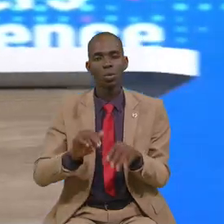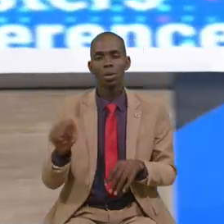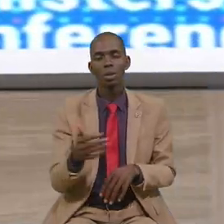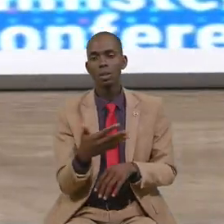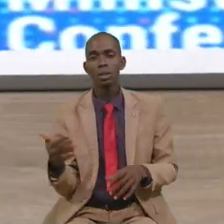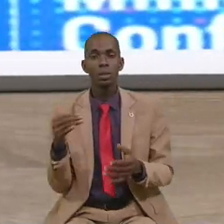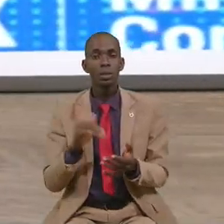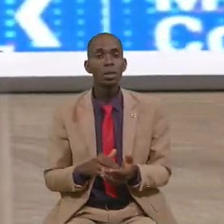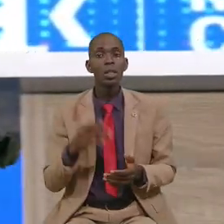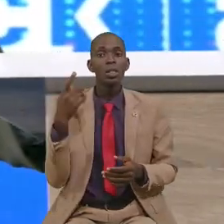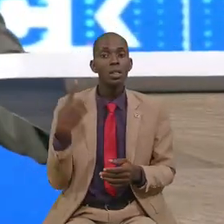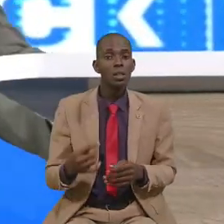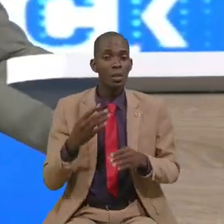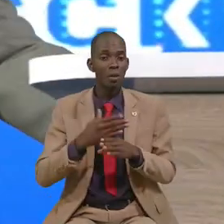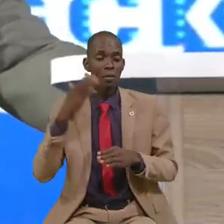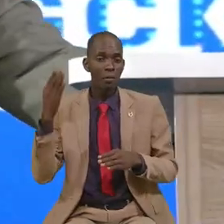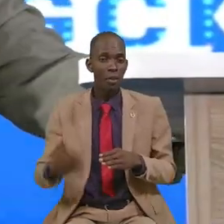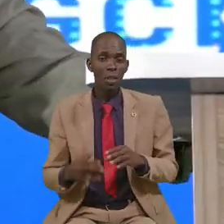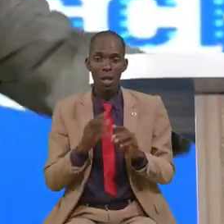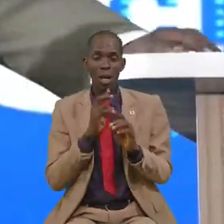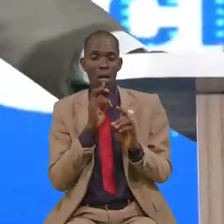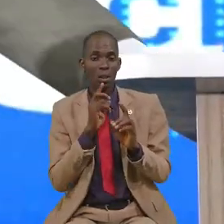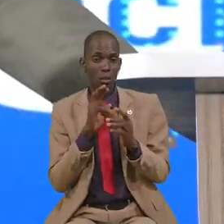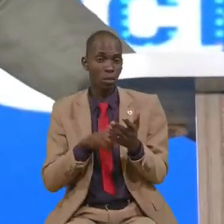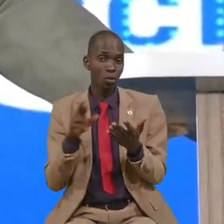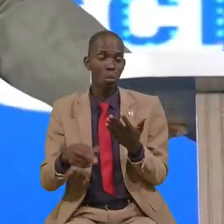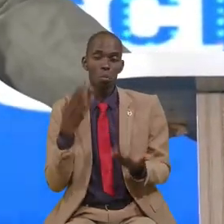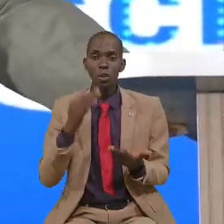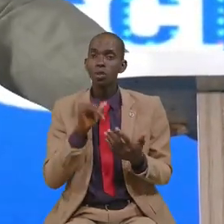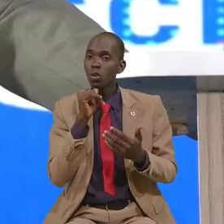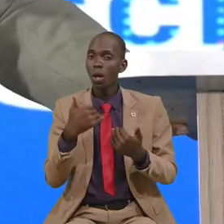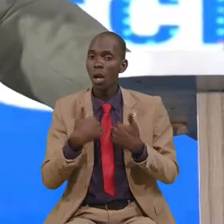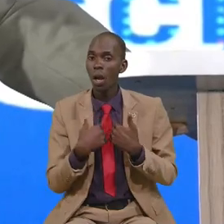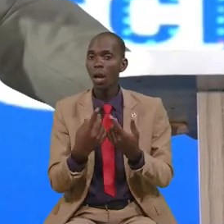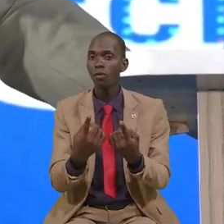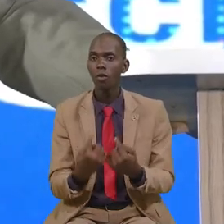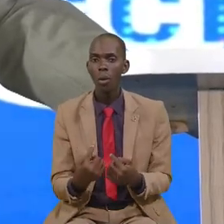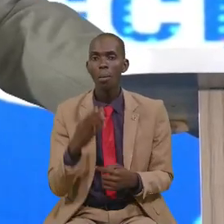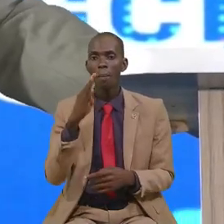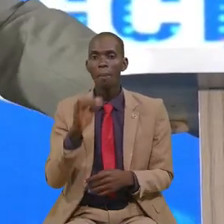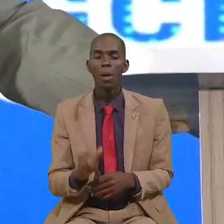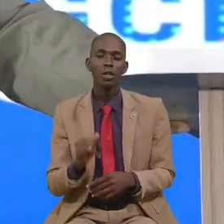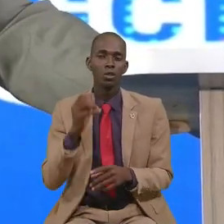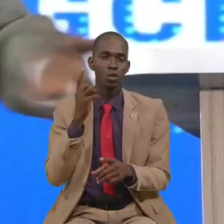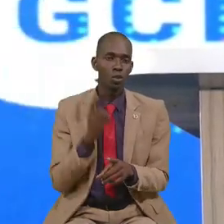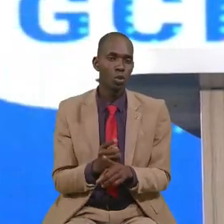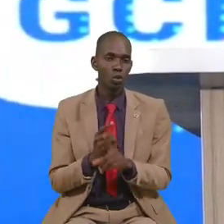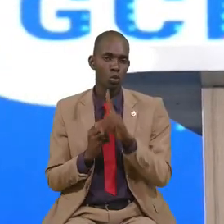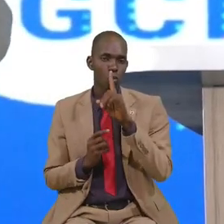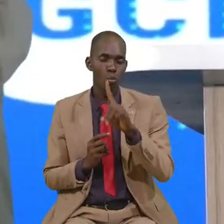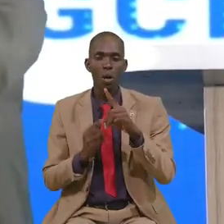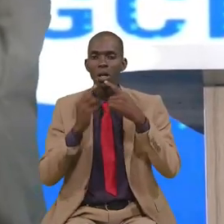final result might not have come by just one declaration.